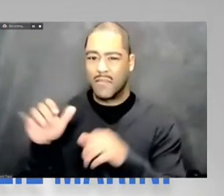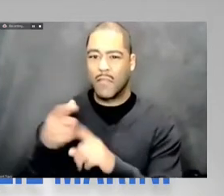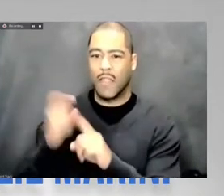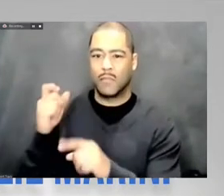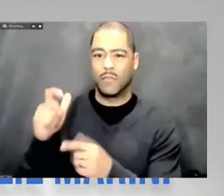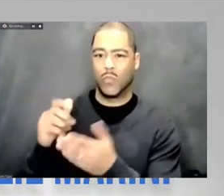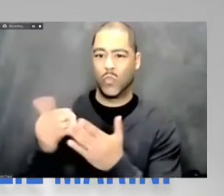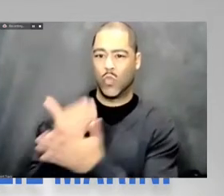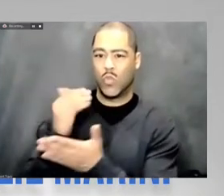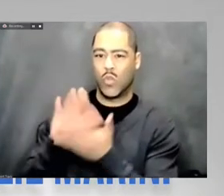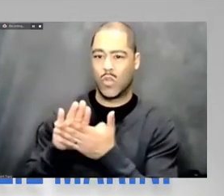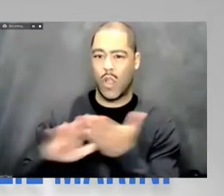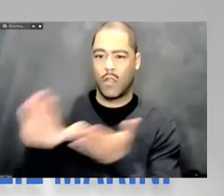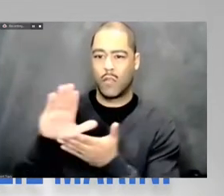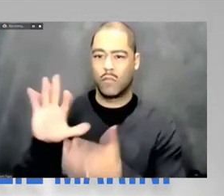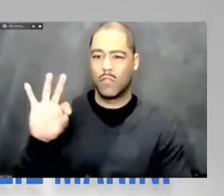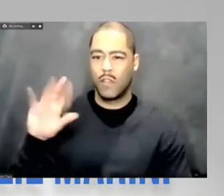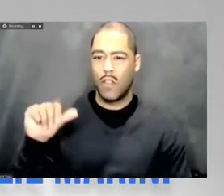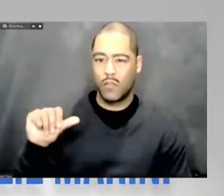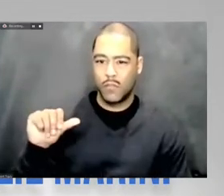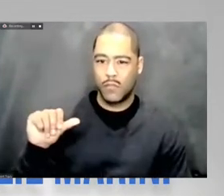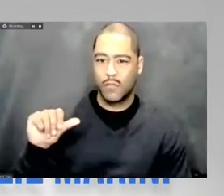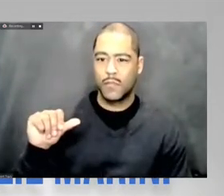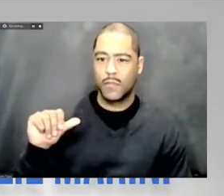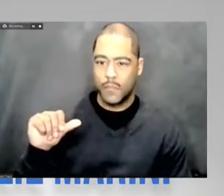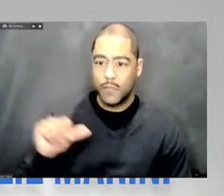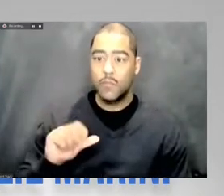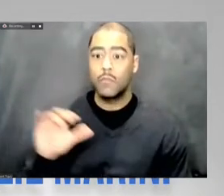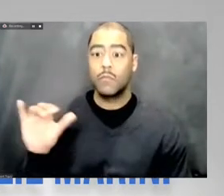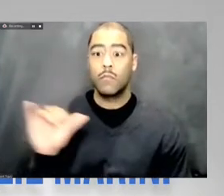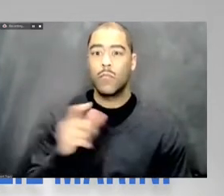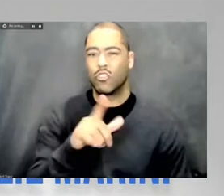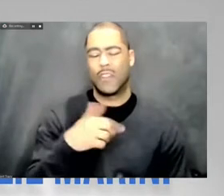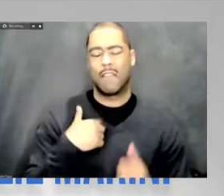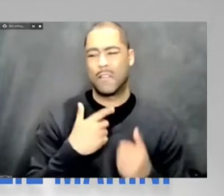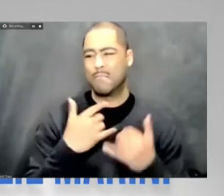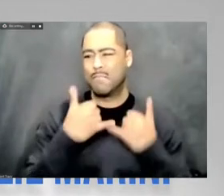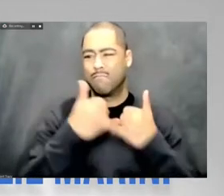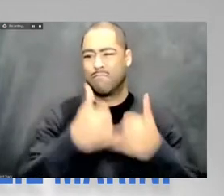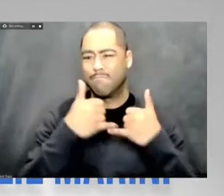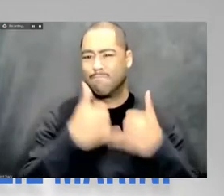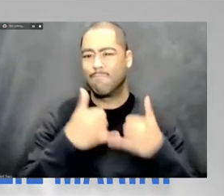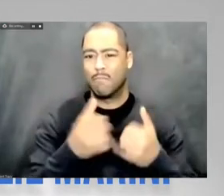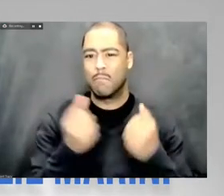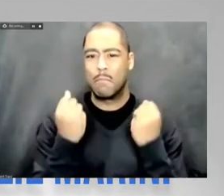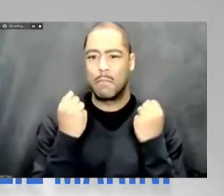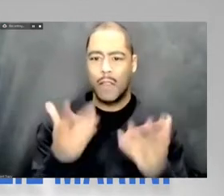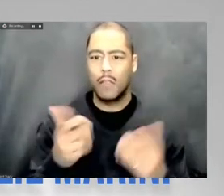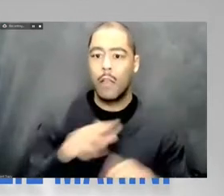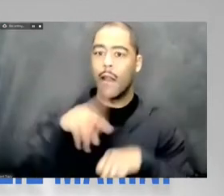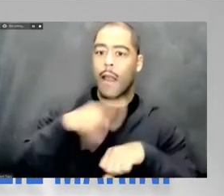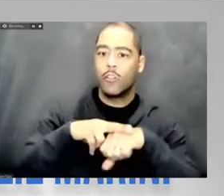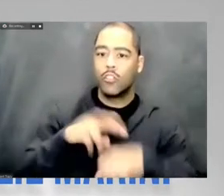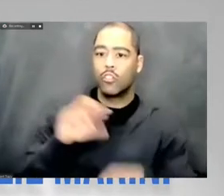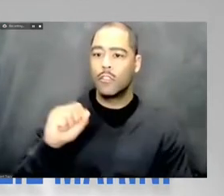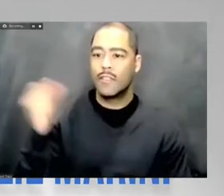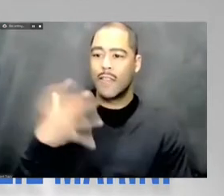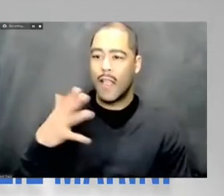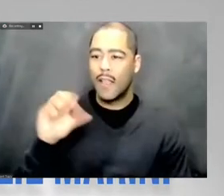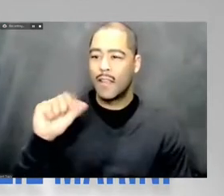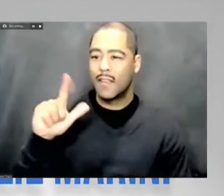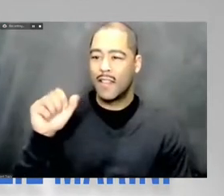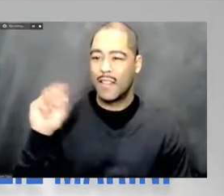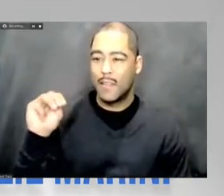has been a member of Oakland's 2017 National Slam team. And Allie, she considers herself a